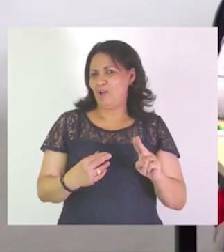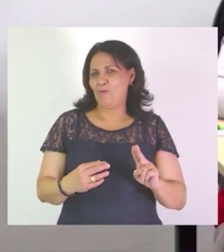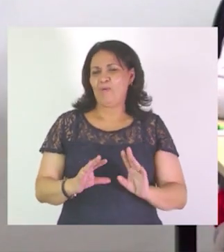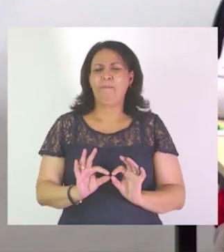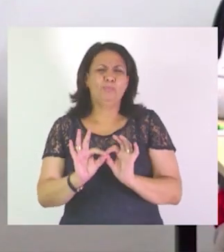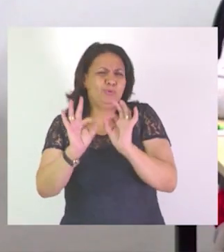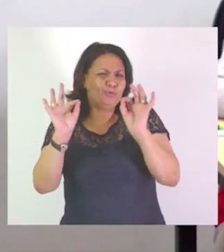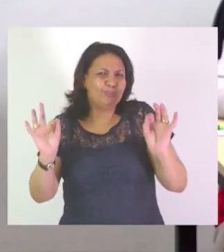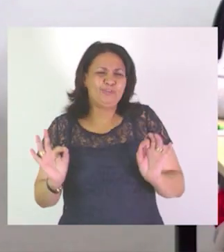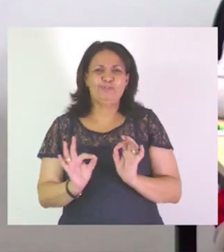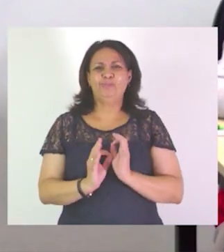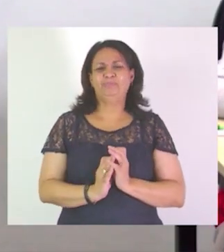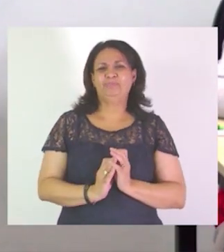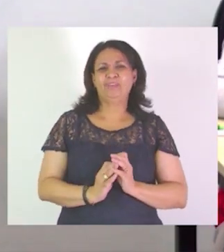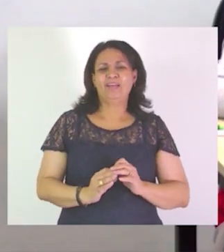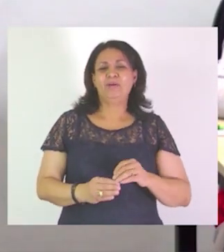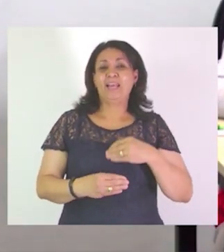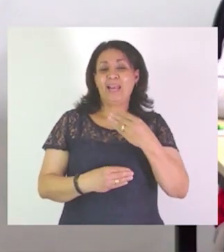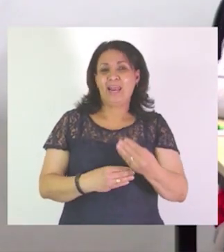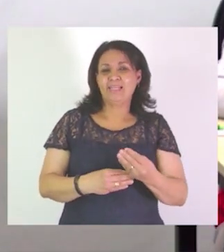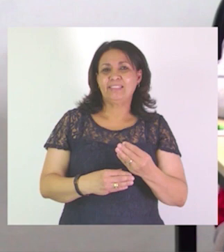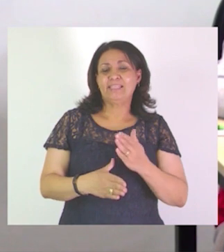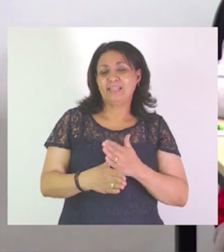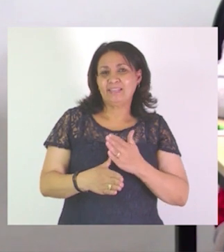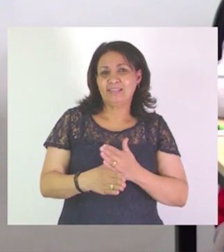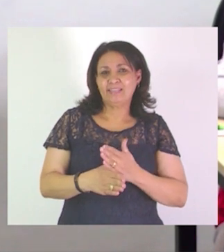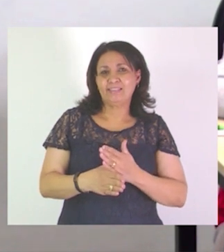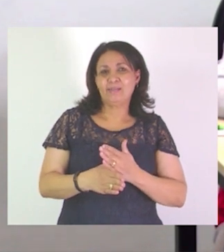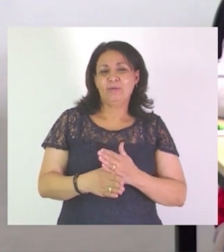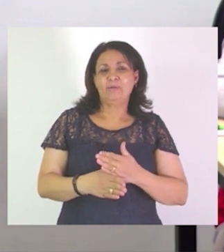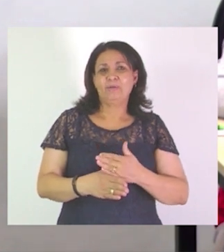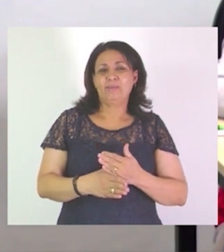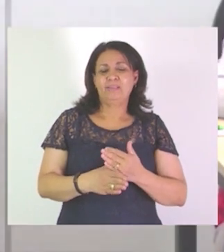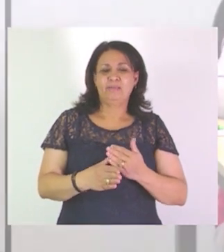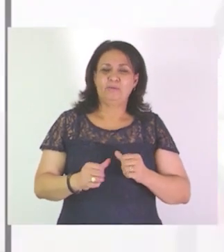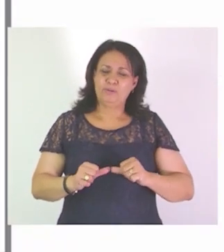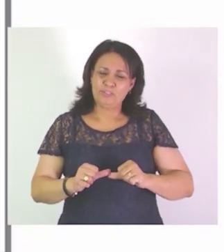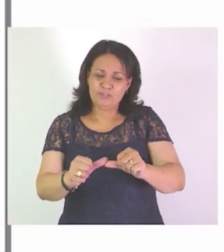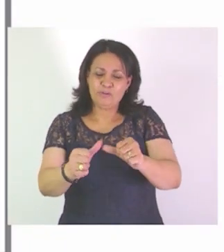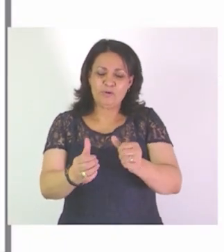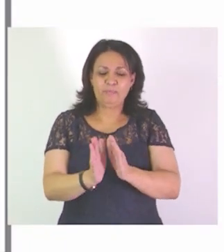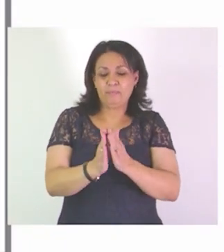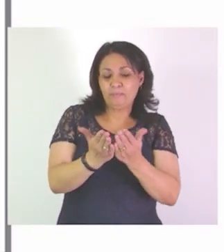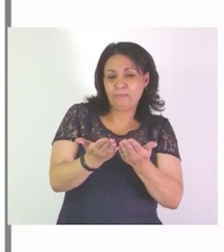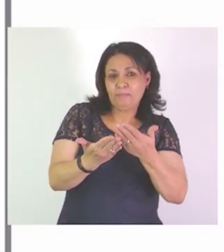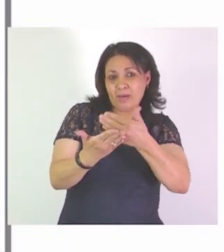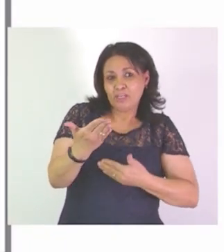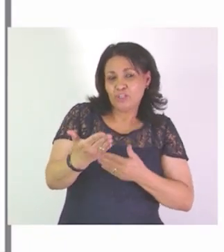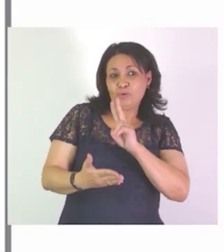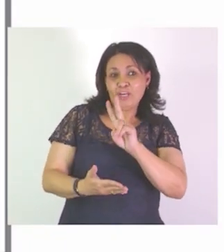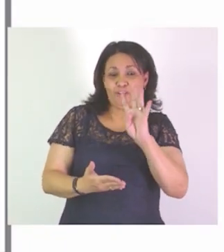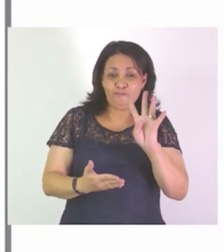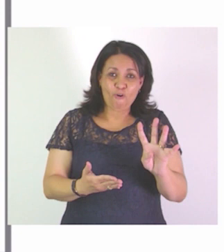Our next exercise after that will be on the next page, page 24. Here